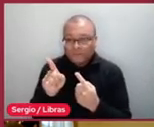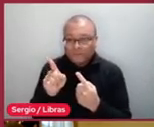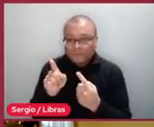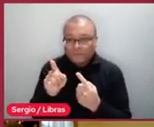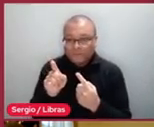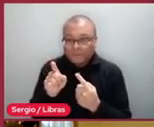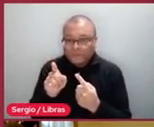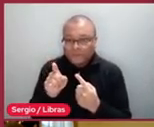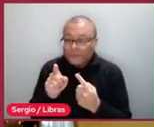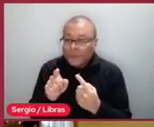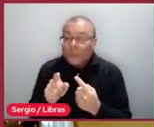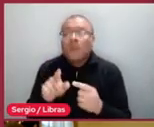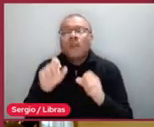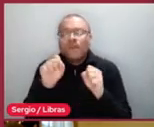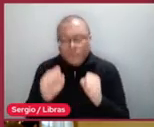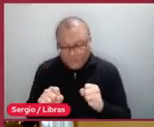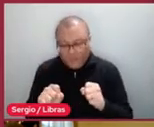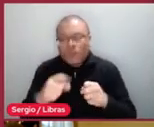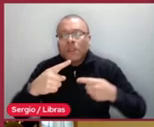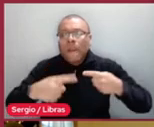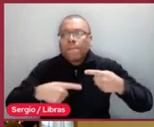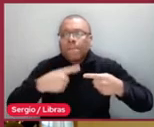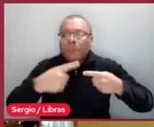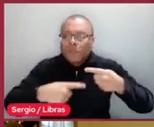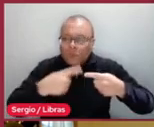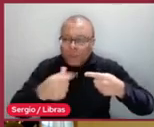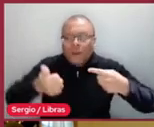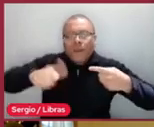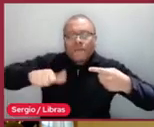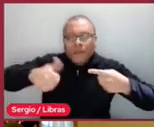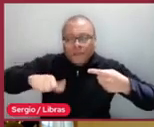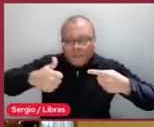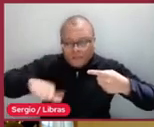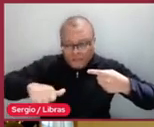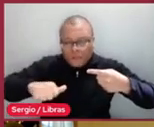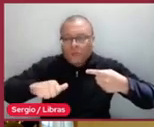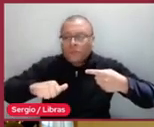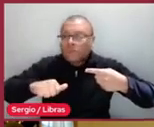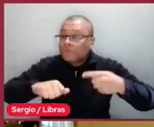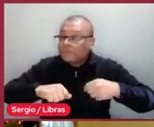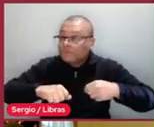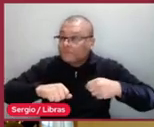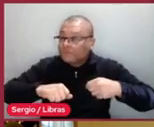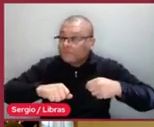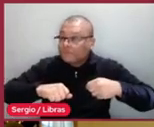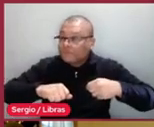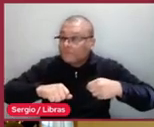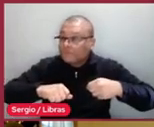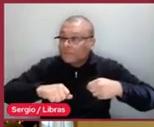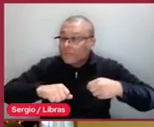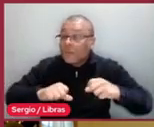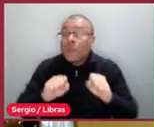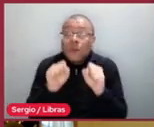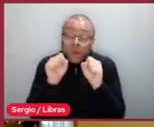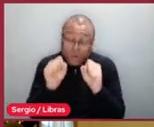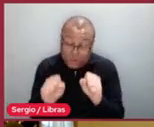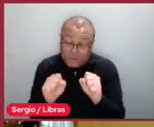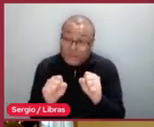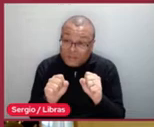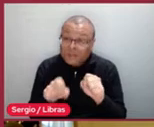of doing a builder pattern, like adding validations as it go. And derive could be a deep